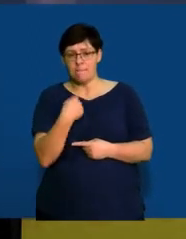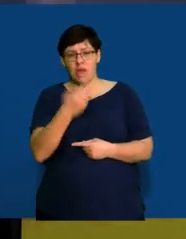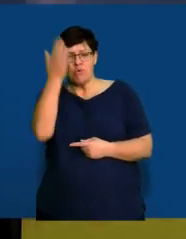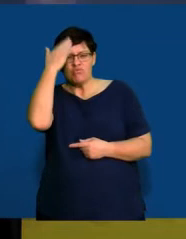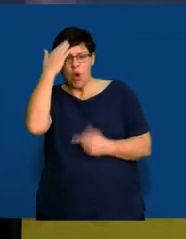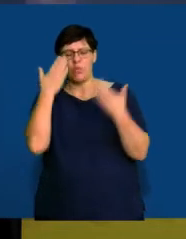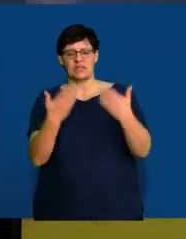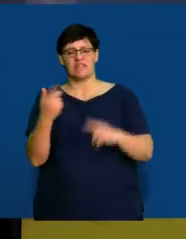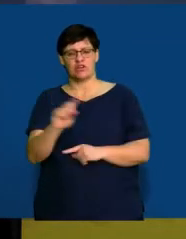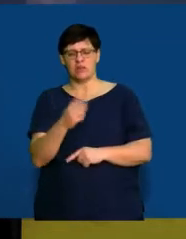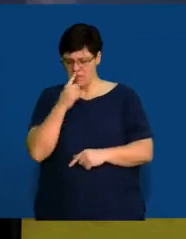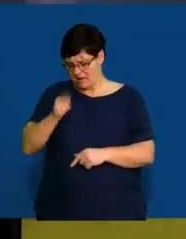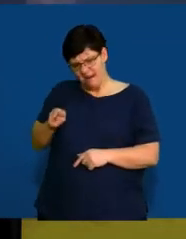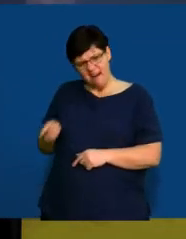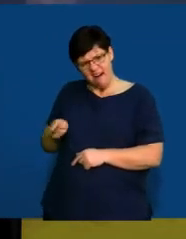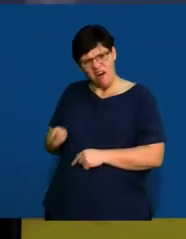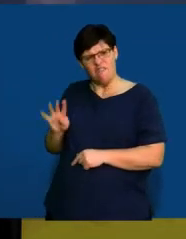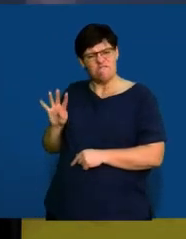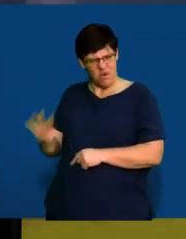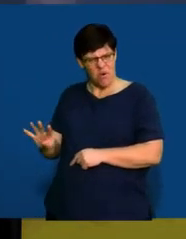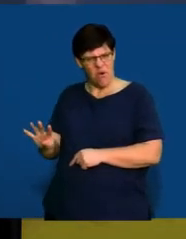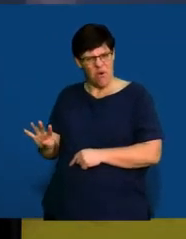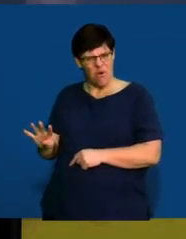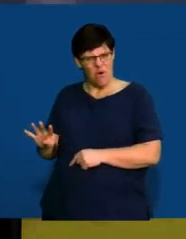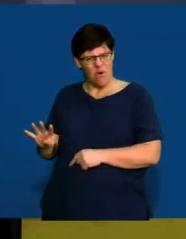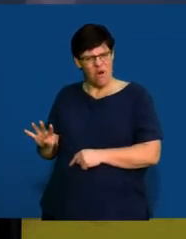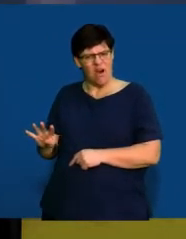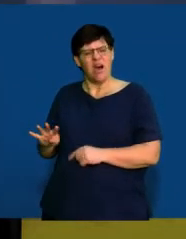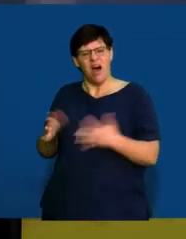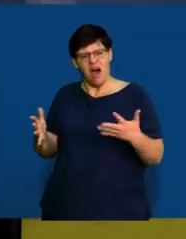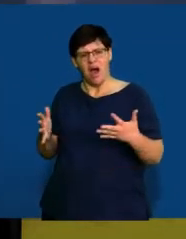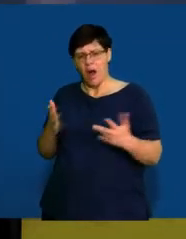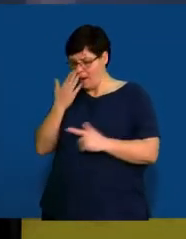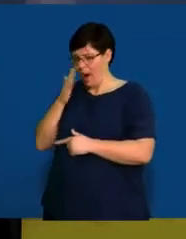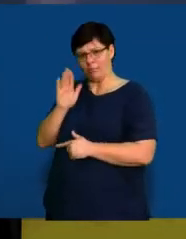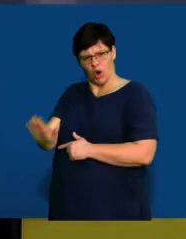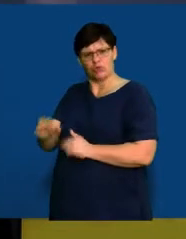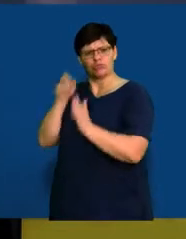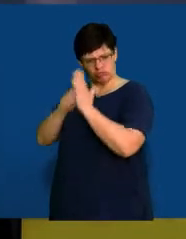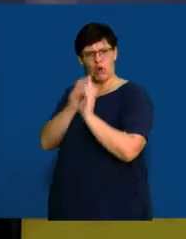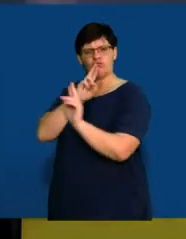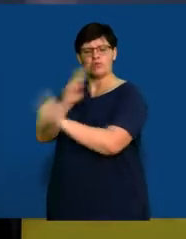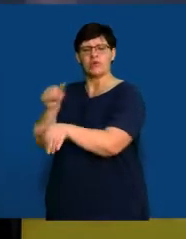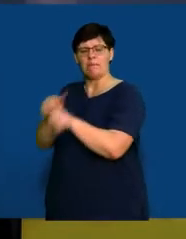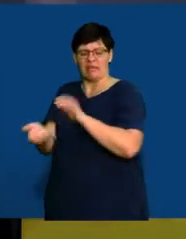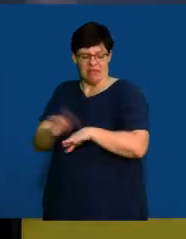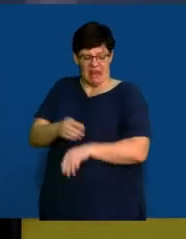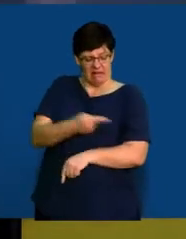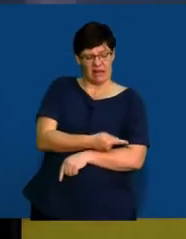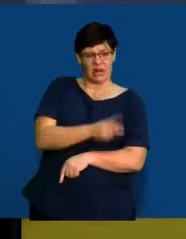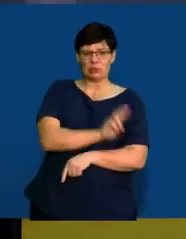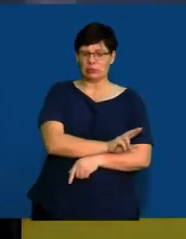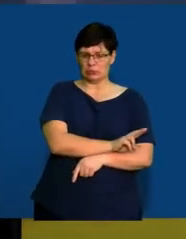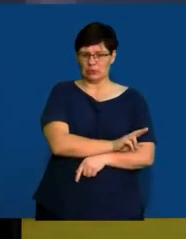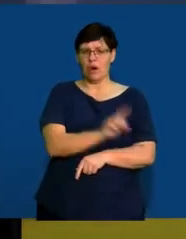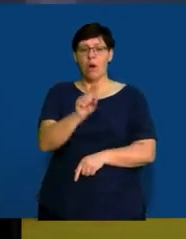I see that question 4 is much, much more approachable. I can respond better. Why?